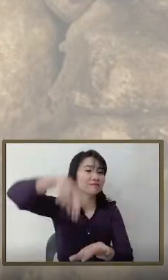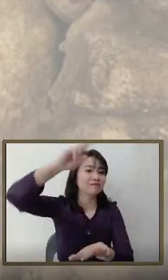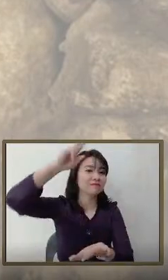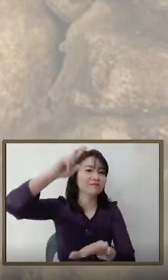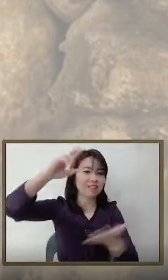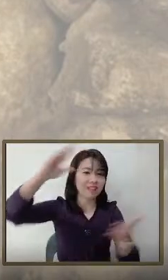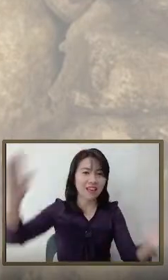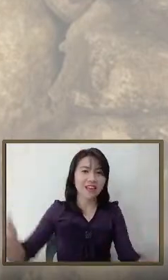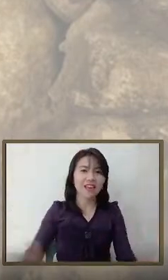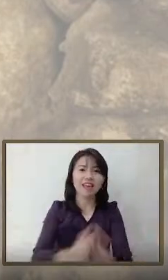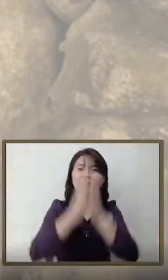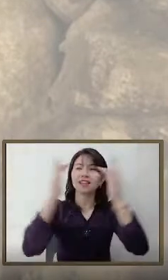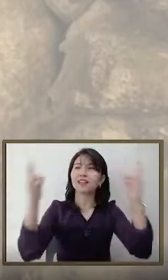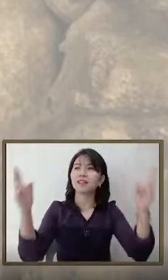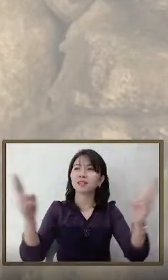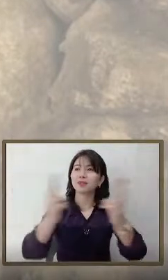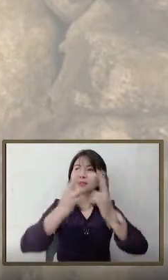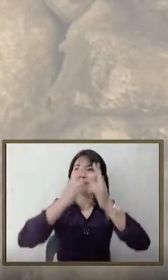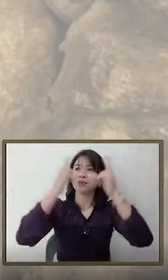arose.